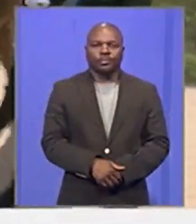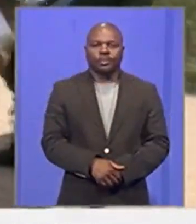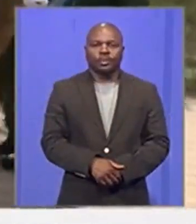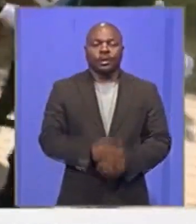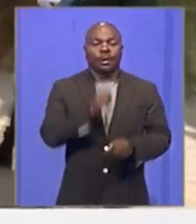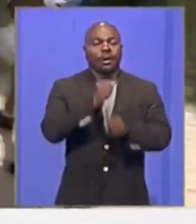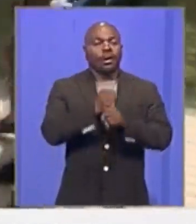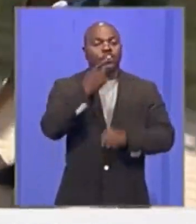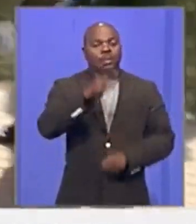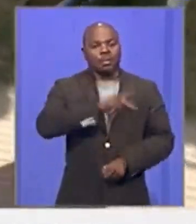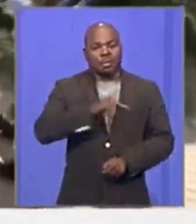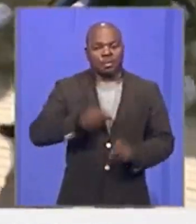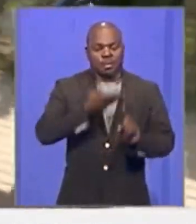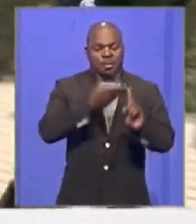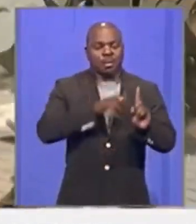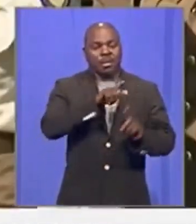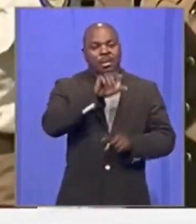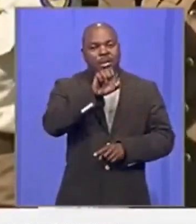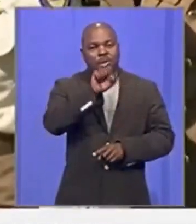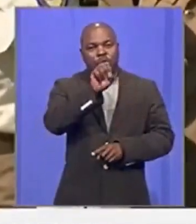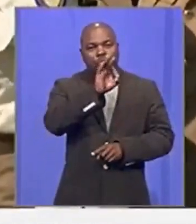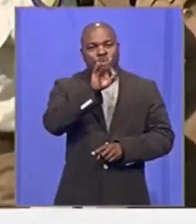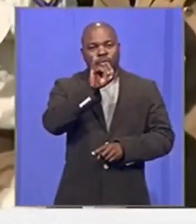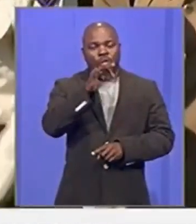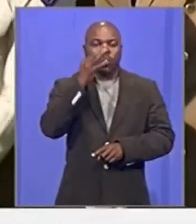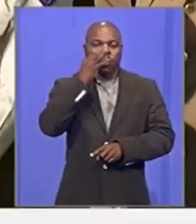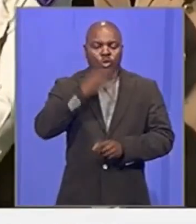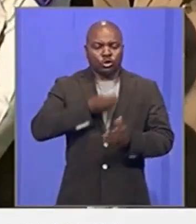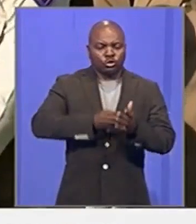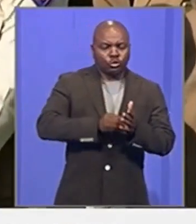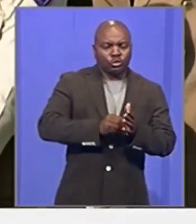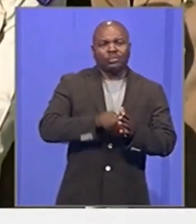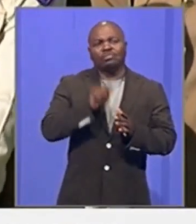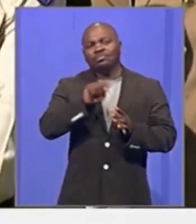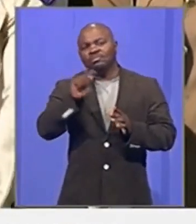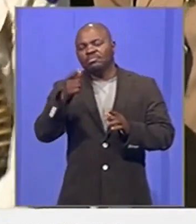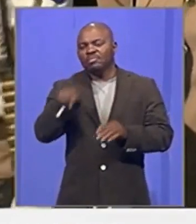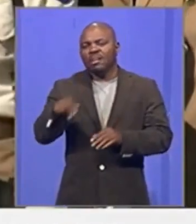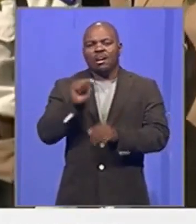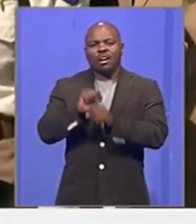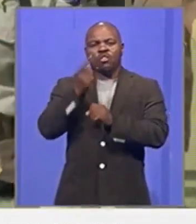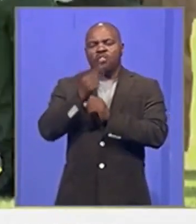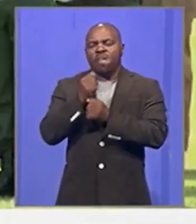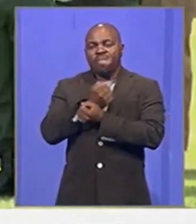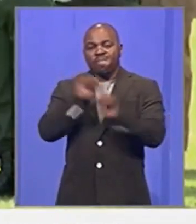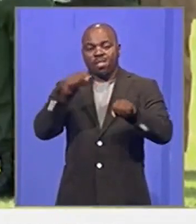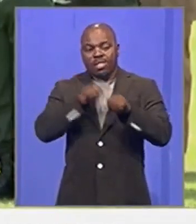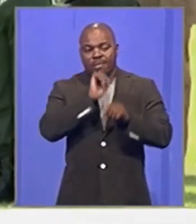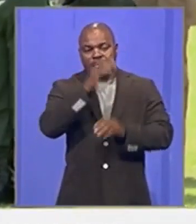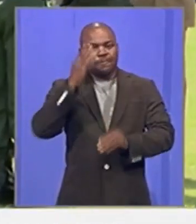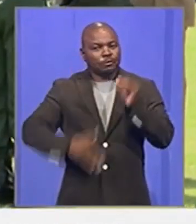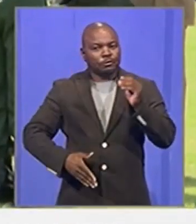Tonakgolo ya Gauteng Banyana Sufi e re nako ya ditsotsi le dinokwane tse iketsang boithatelo ka hara baahi e fedile.